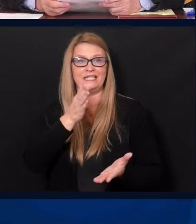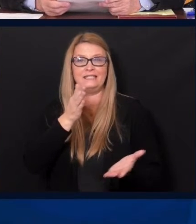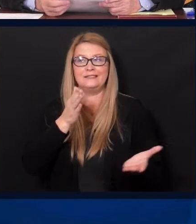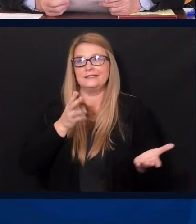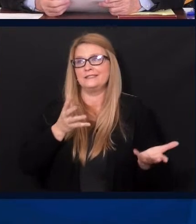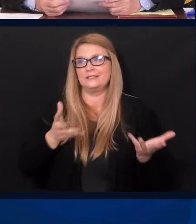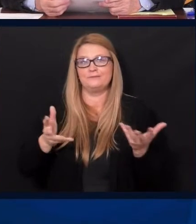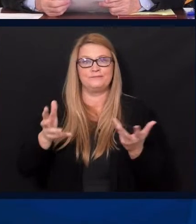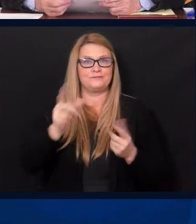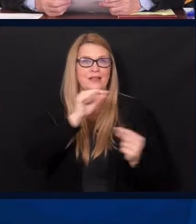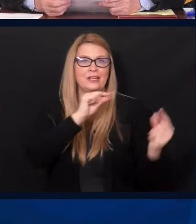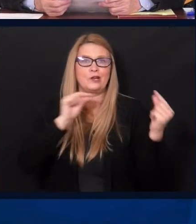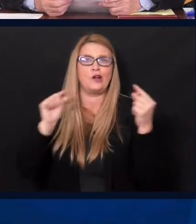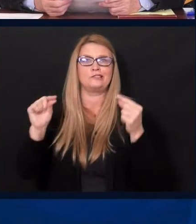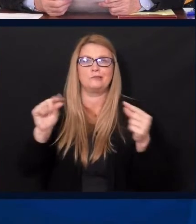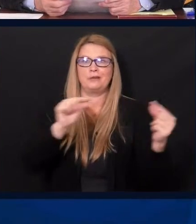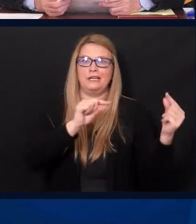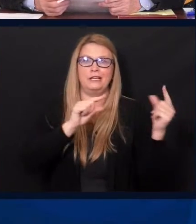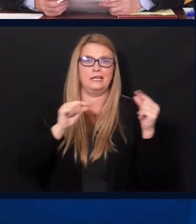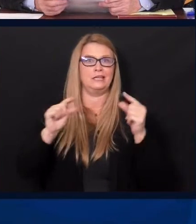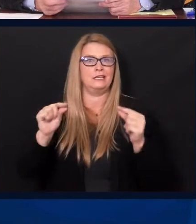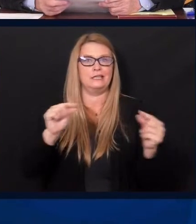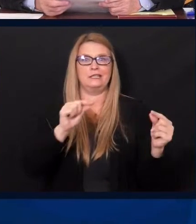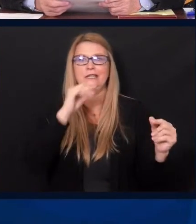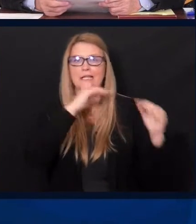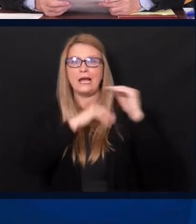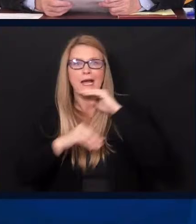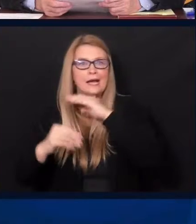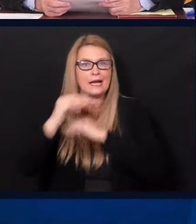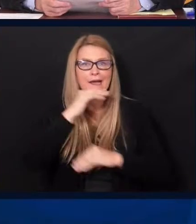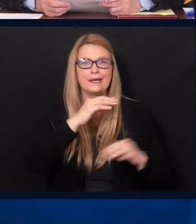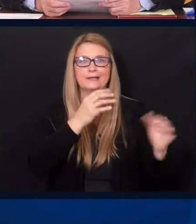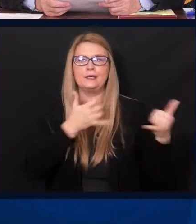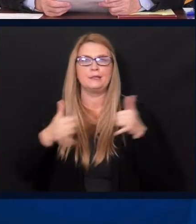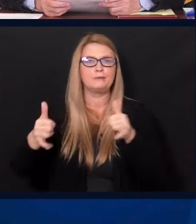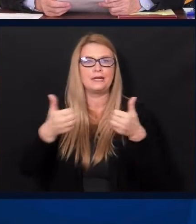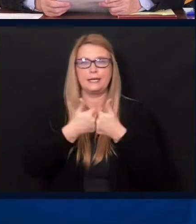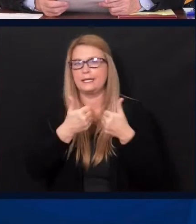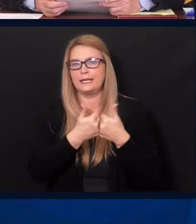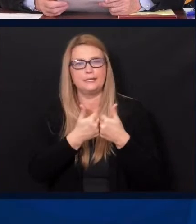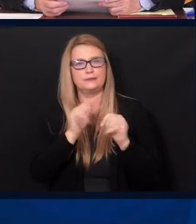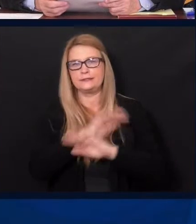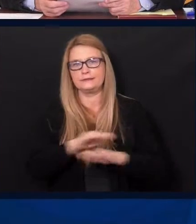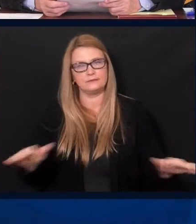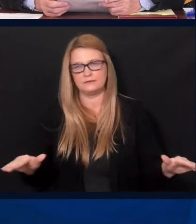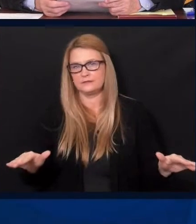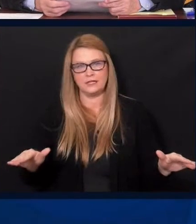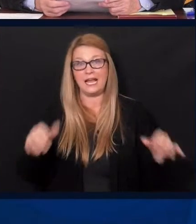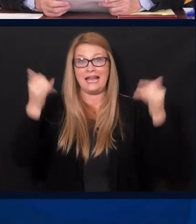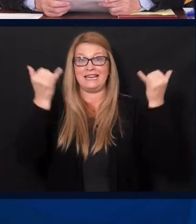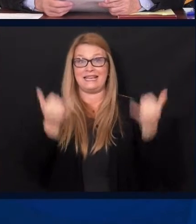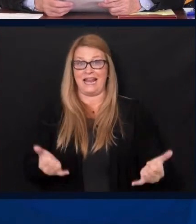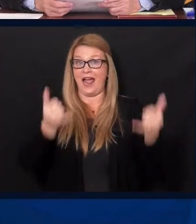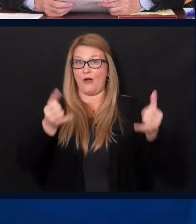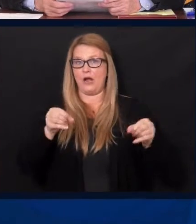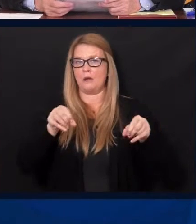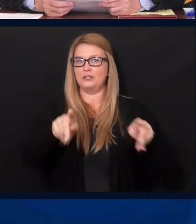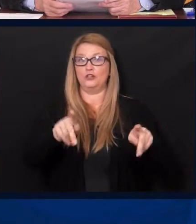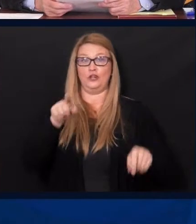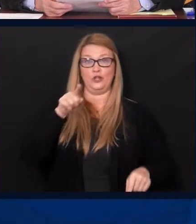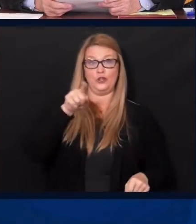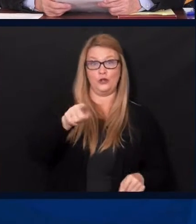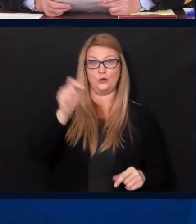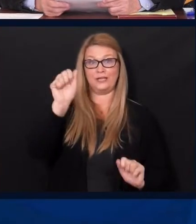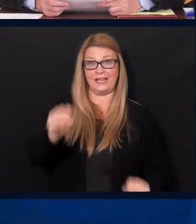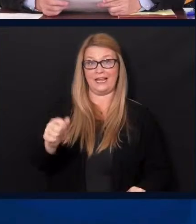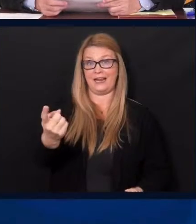being told things and impact of this and impact of that and everything. This is an opportunity for you to ask